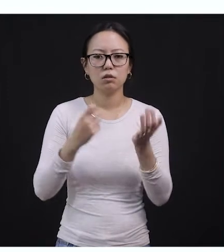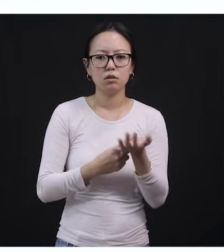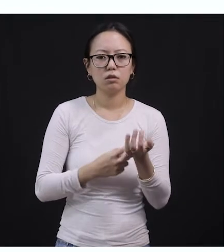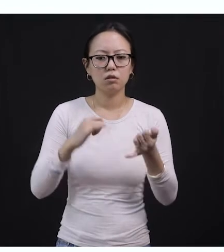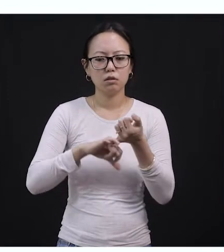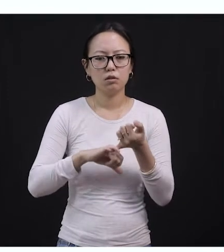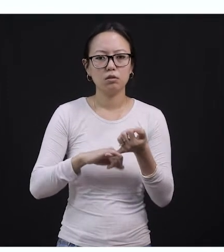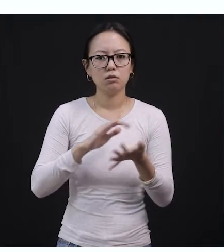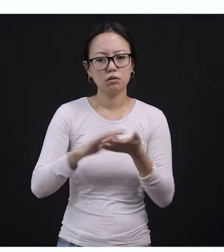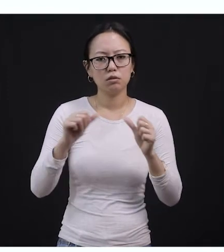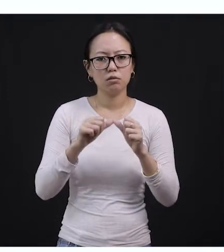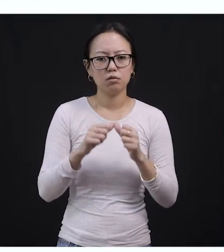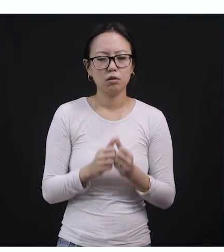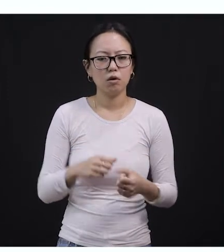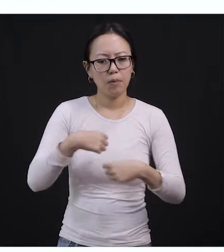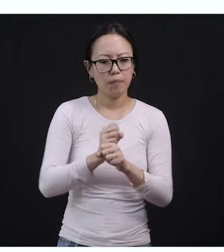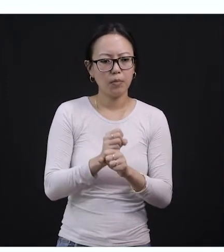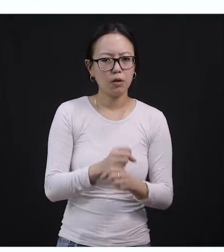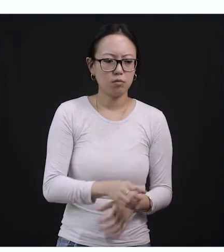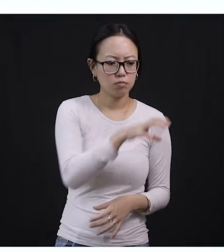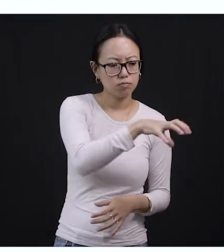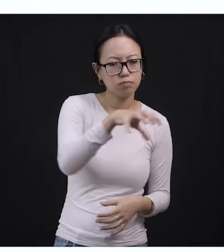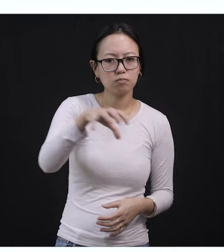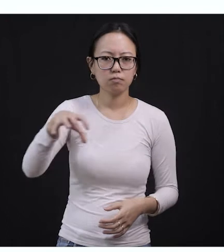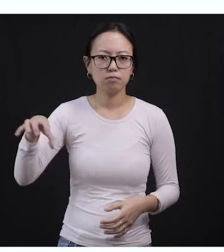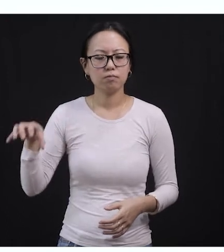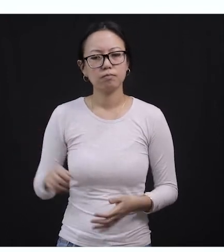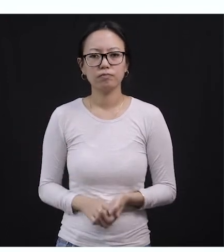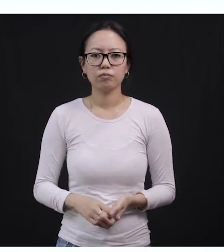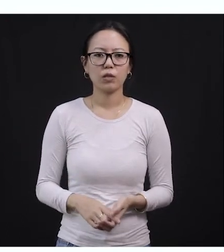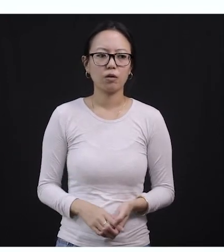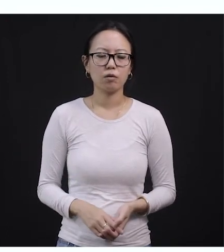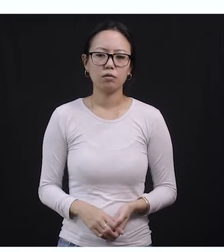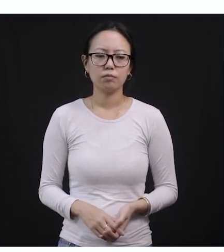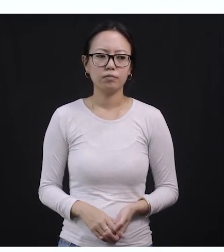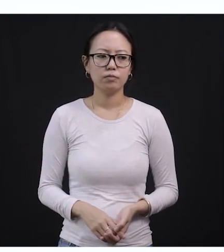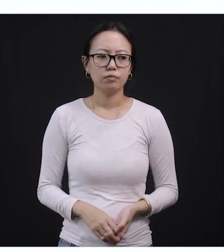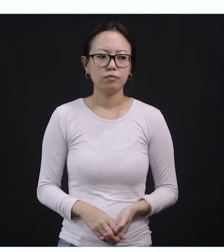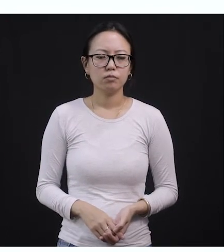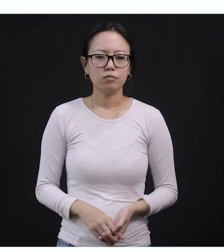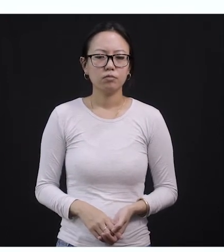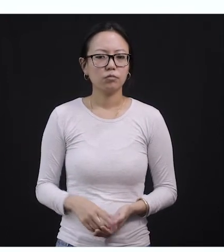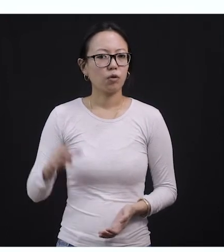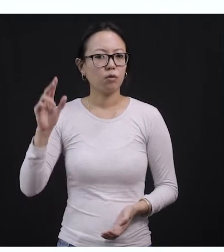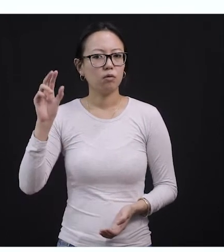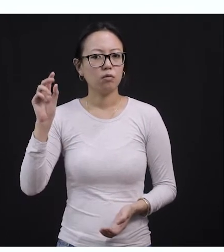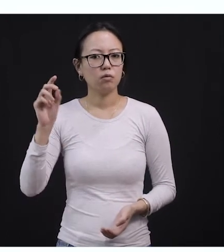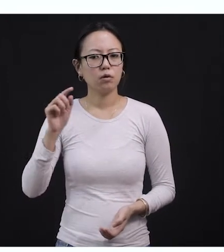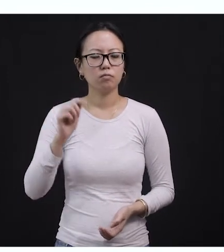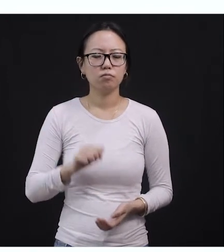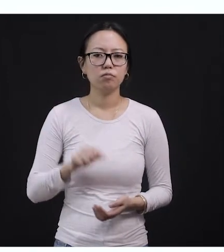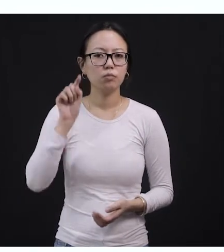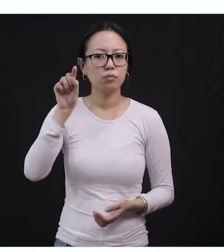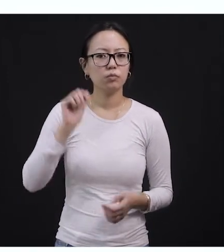ruled over these places in a proper way, all right. Next is tax. Now Harsha's